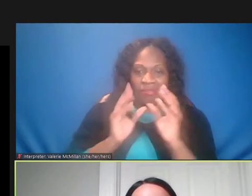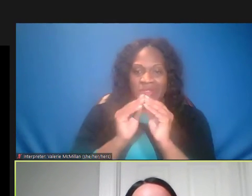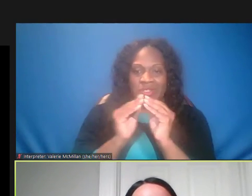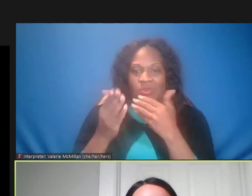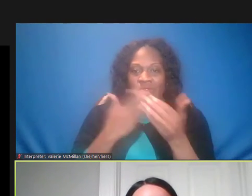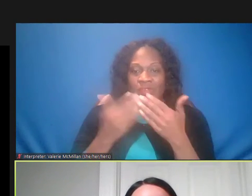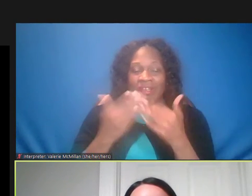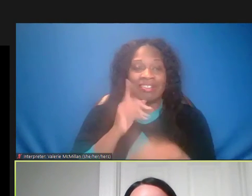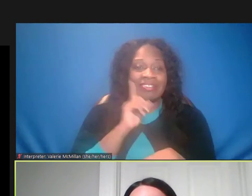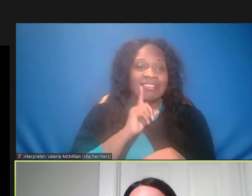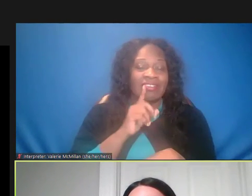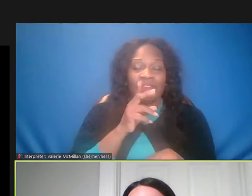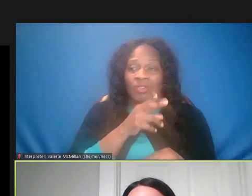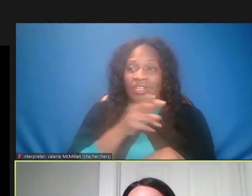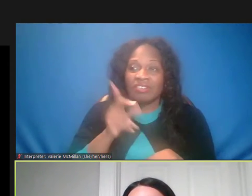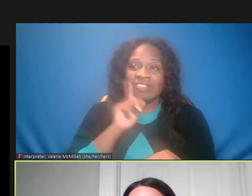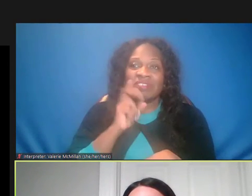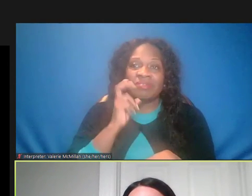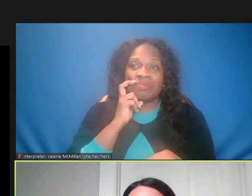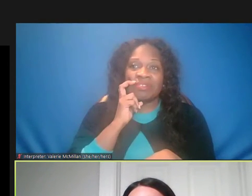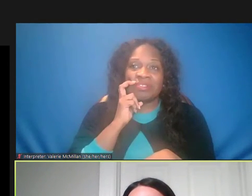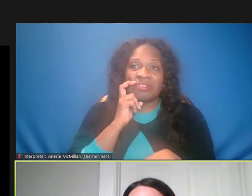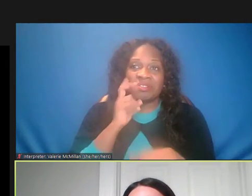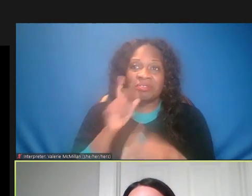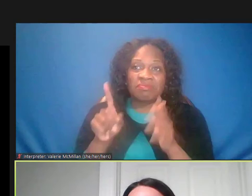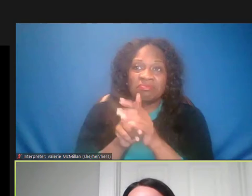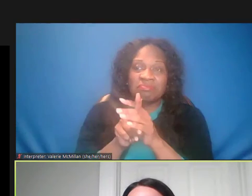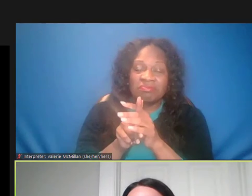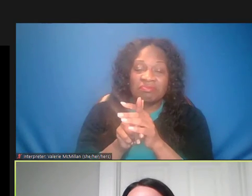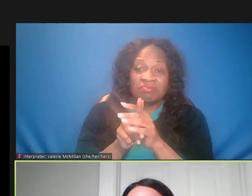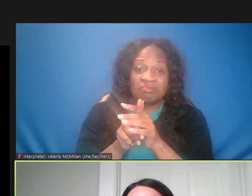whether deaf, hard of hearing, or deaf-blind people participate.